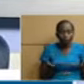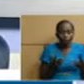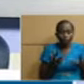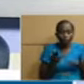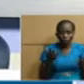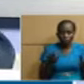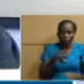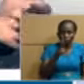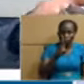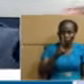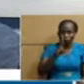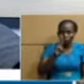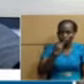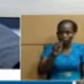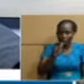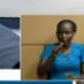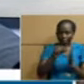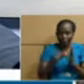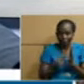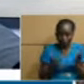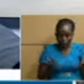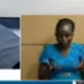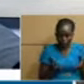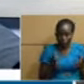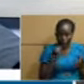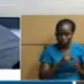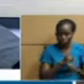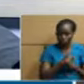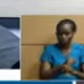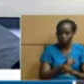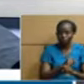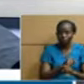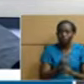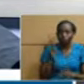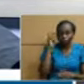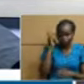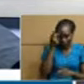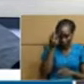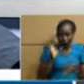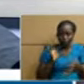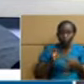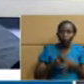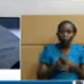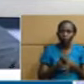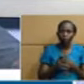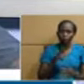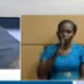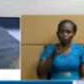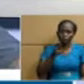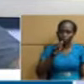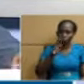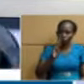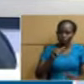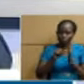is a 2011 Act, the social protection policy is a 2015 policy. The OBRA Act was already